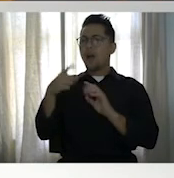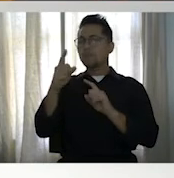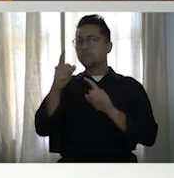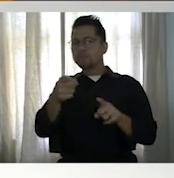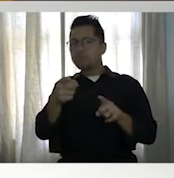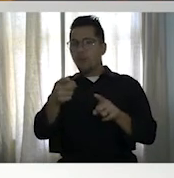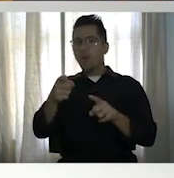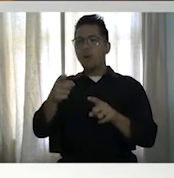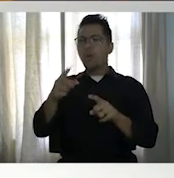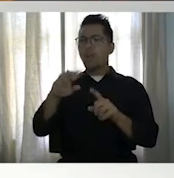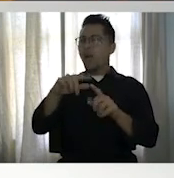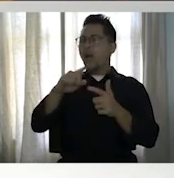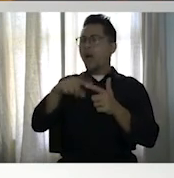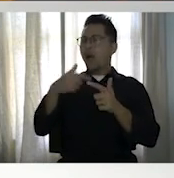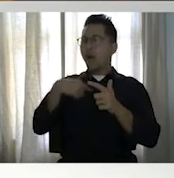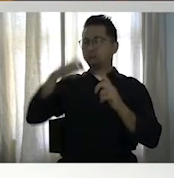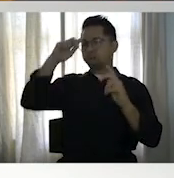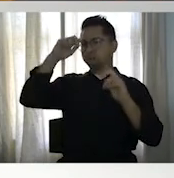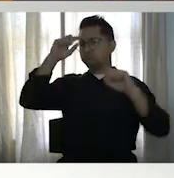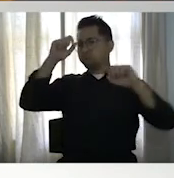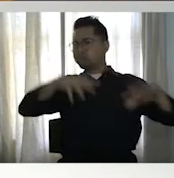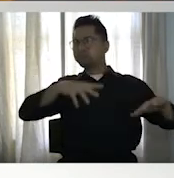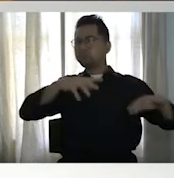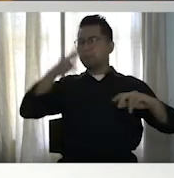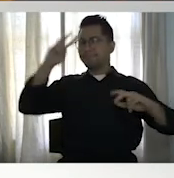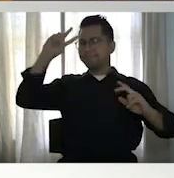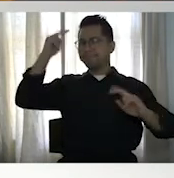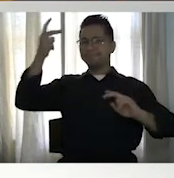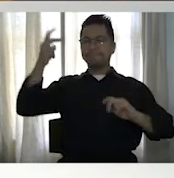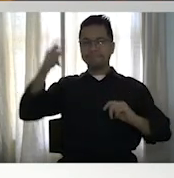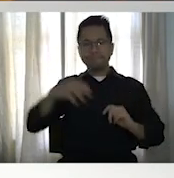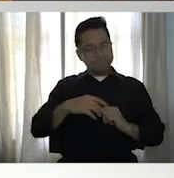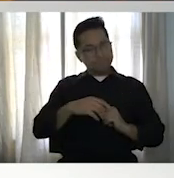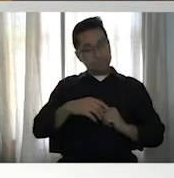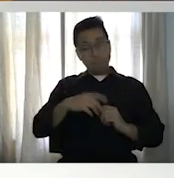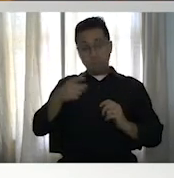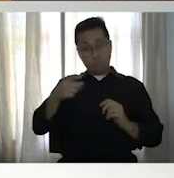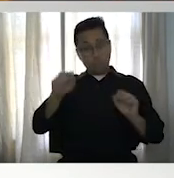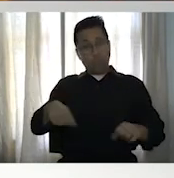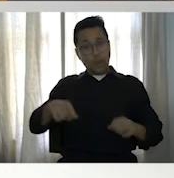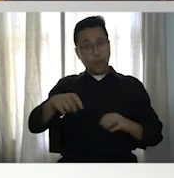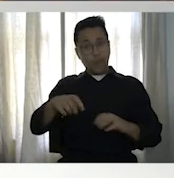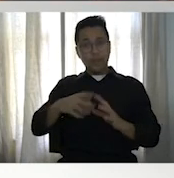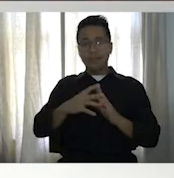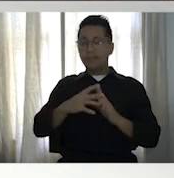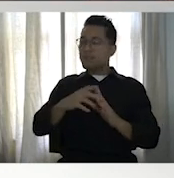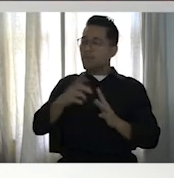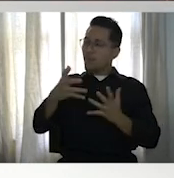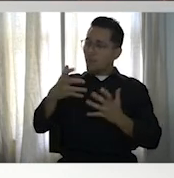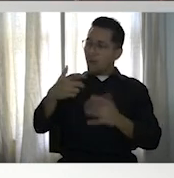and then I changed my mind. We're entitled to that. Sometimes we do change our mind. But we want, this,